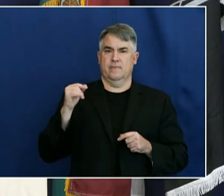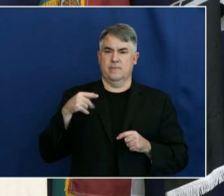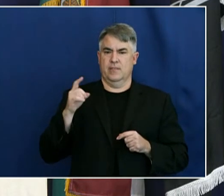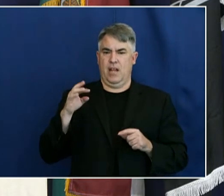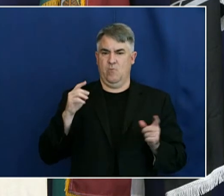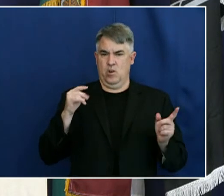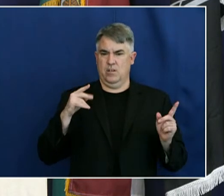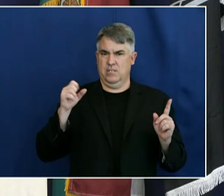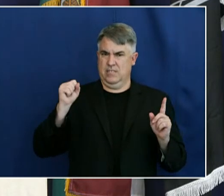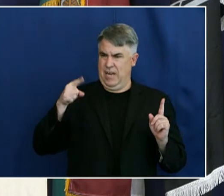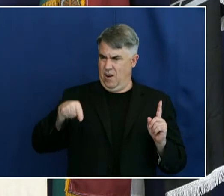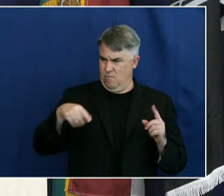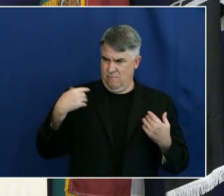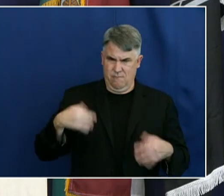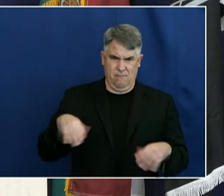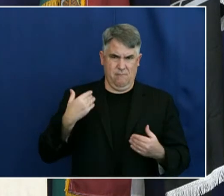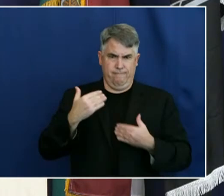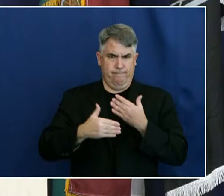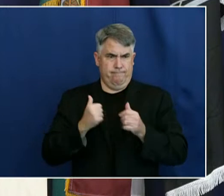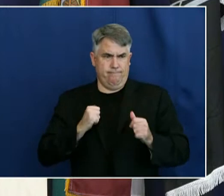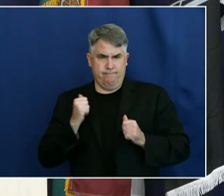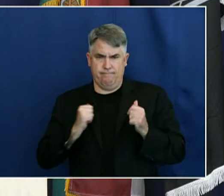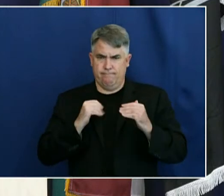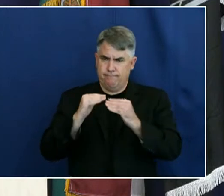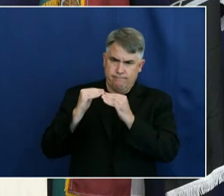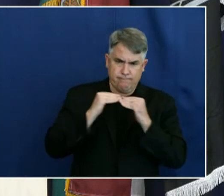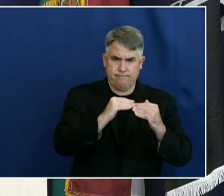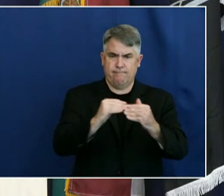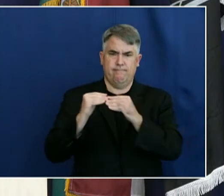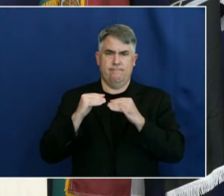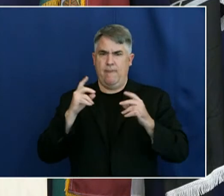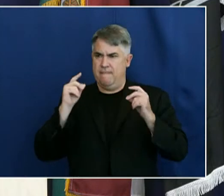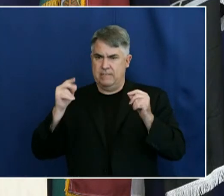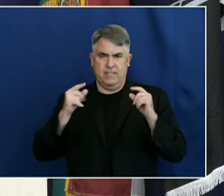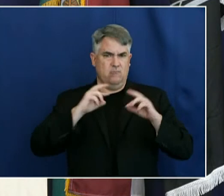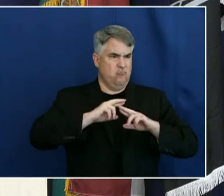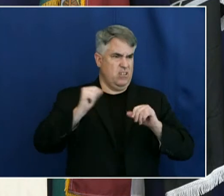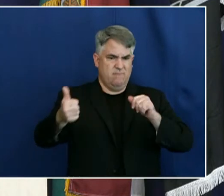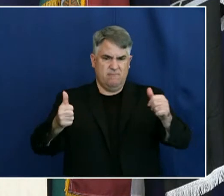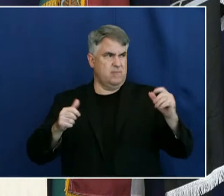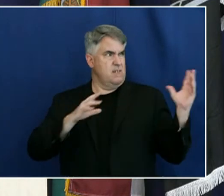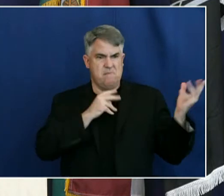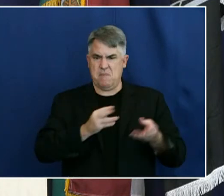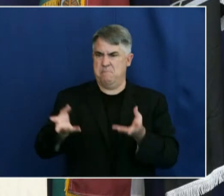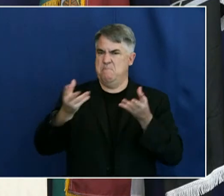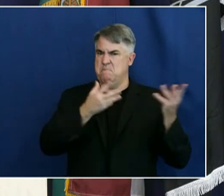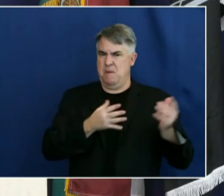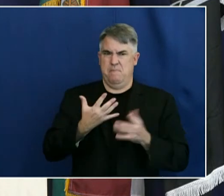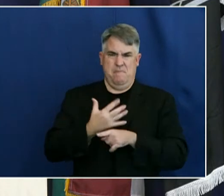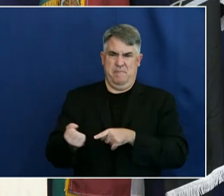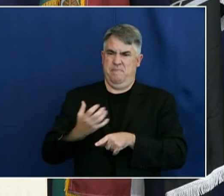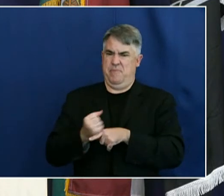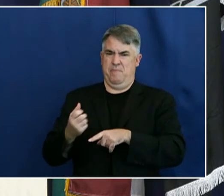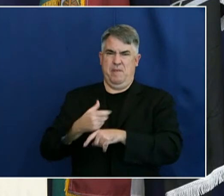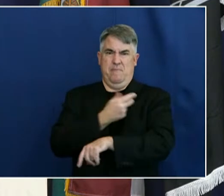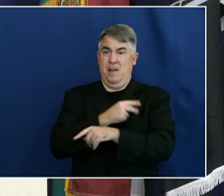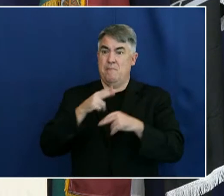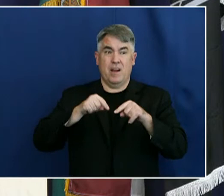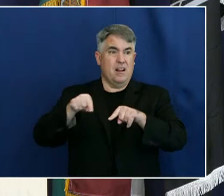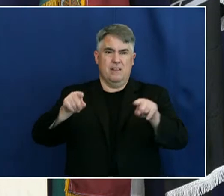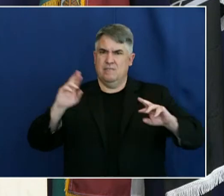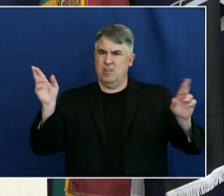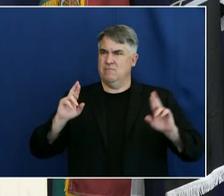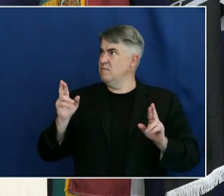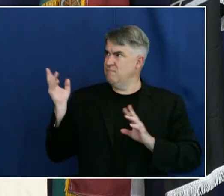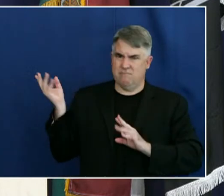really remarkable job of being able to rapidly and quickly get shots in arms through the network we put out, and in particular the very collaborative